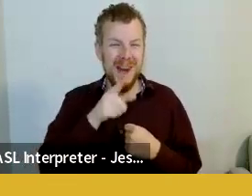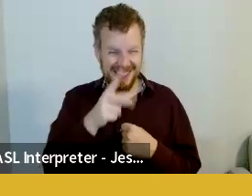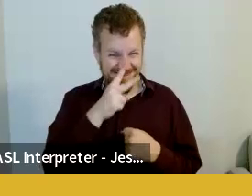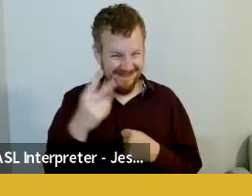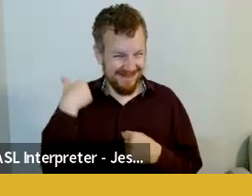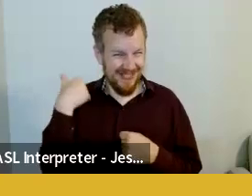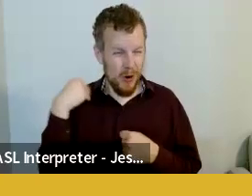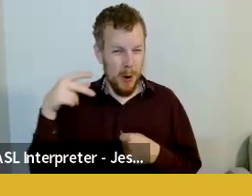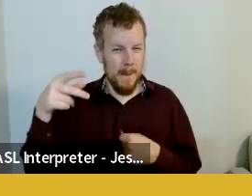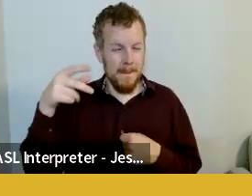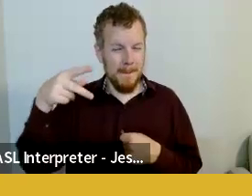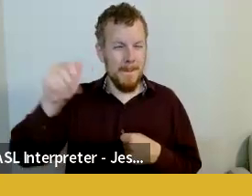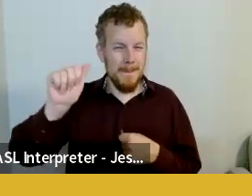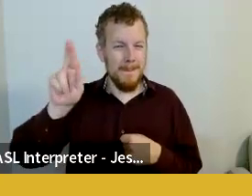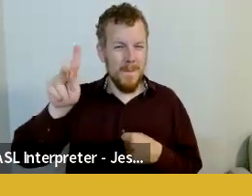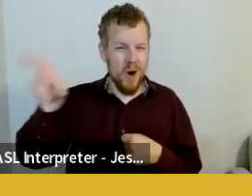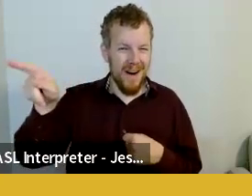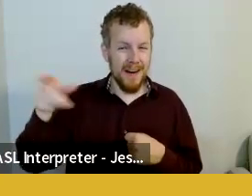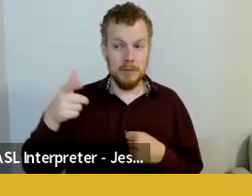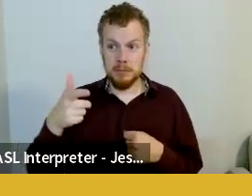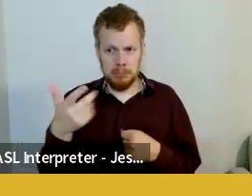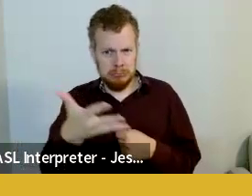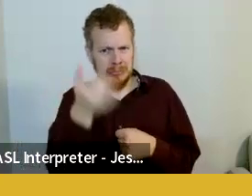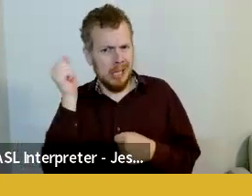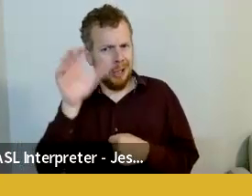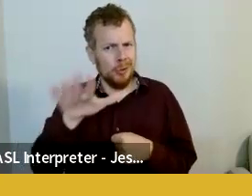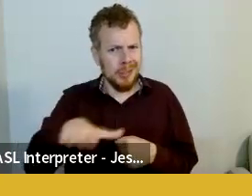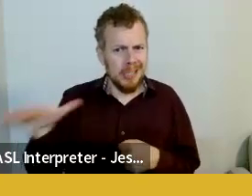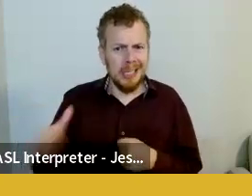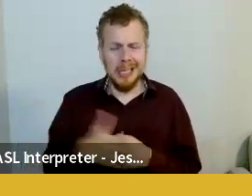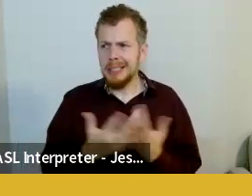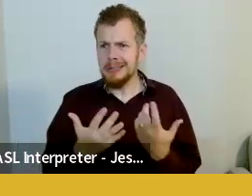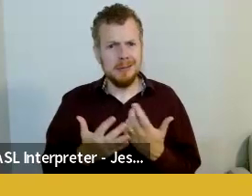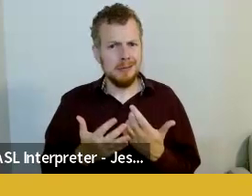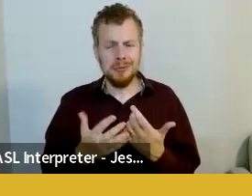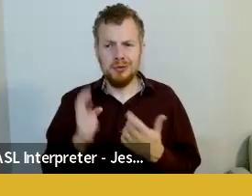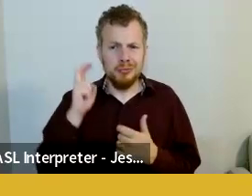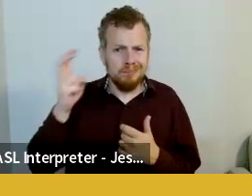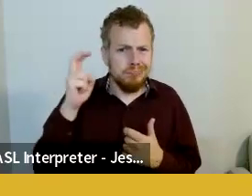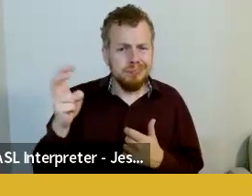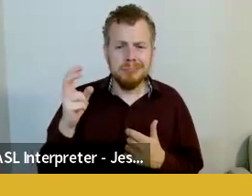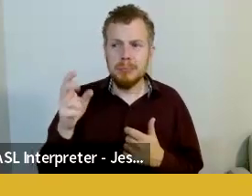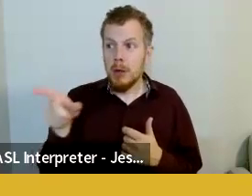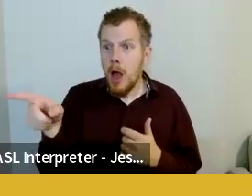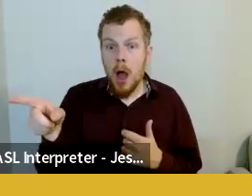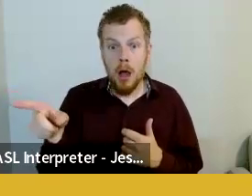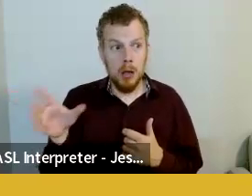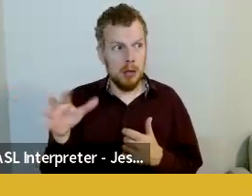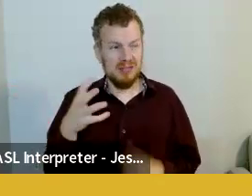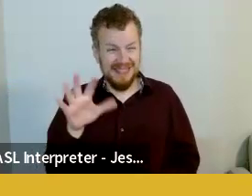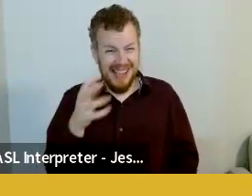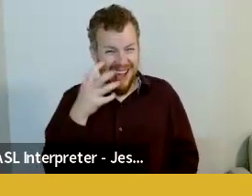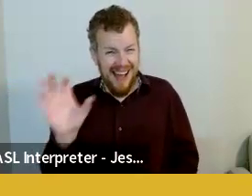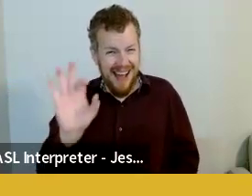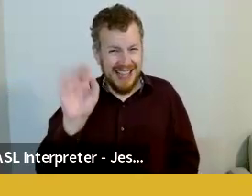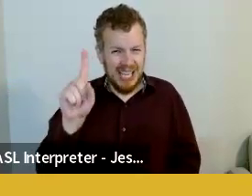And again, just like I stated with the pool, if you do have your kids with you and you are taking the train or you are driving, you do see a spray ground and it is 91 degrees,